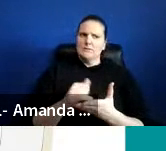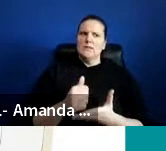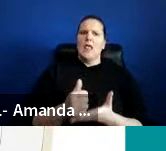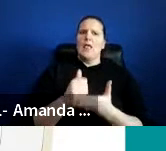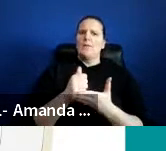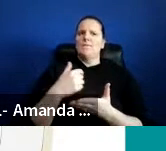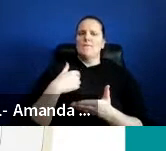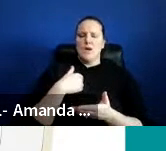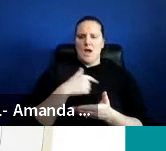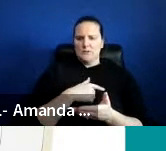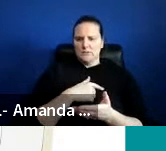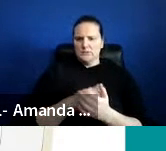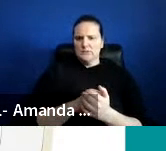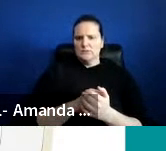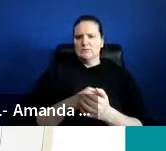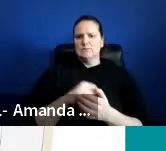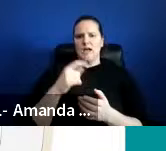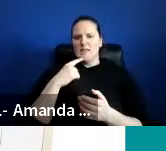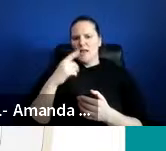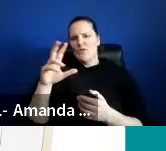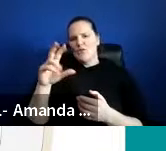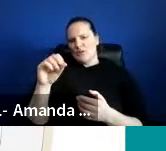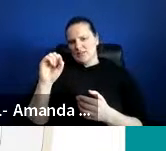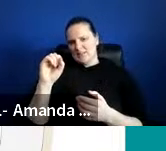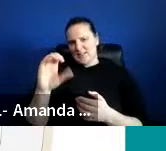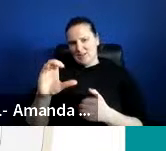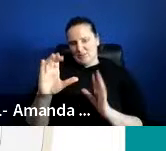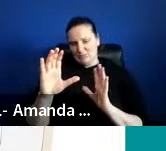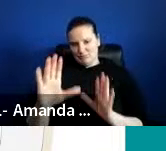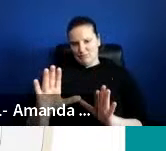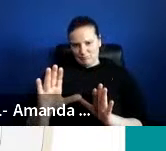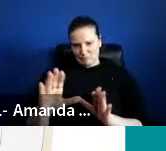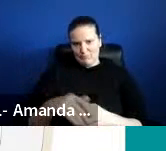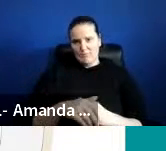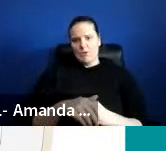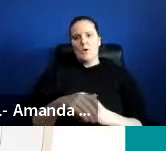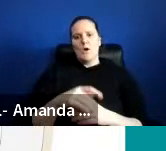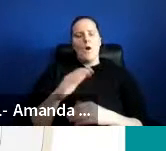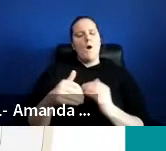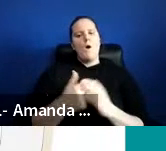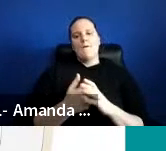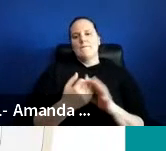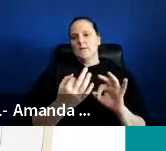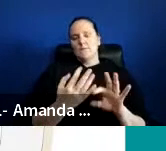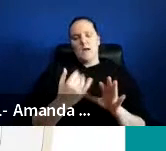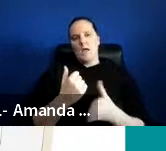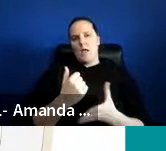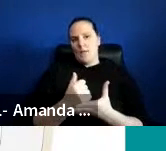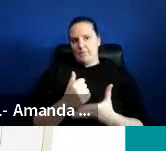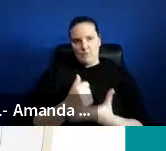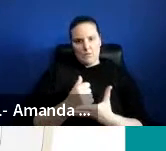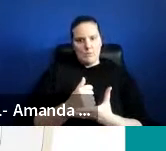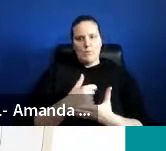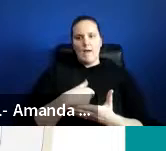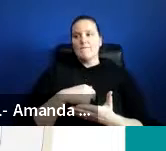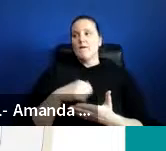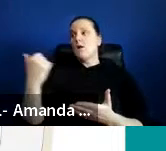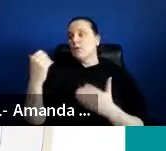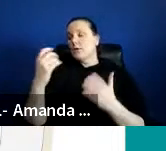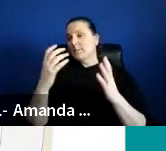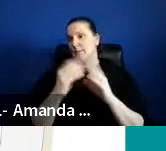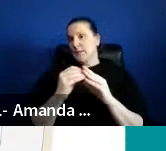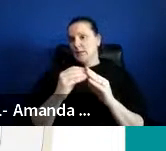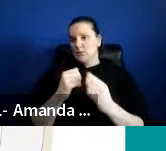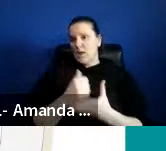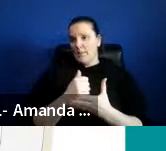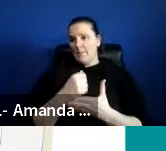I know Johnell said we have 30 seconds, but I just want to say I would acknowledge that all this feedback has been really helpful. I know we had other meetings to help